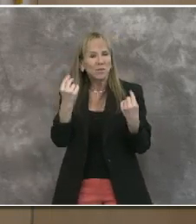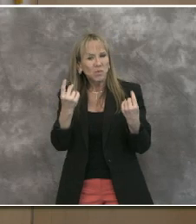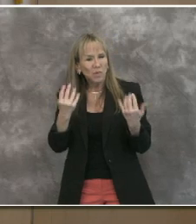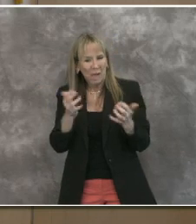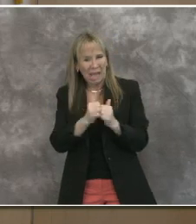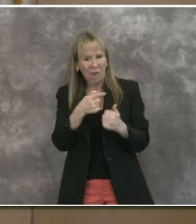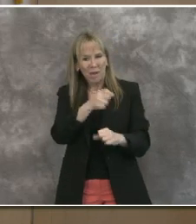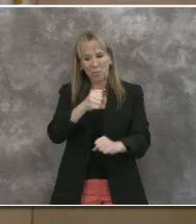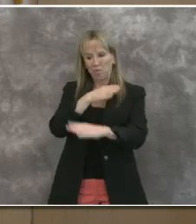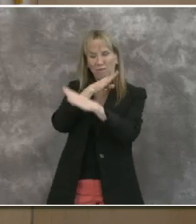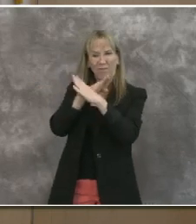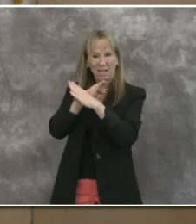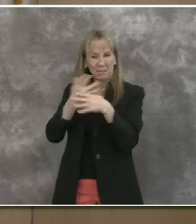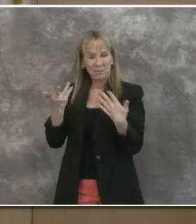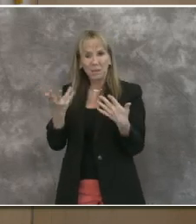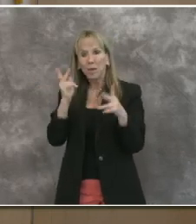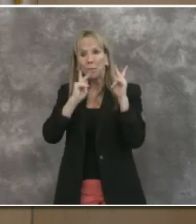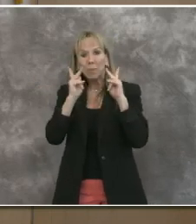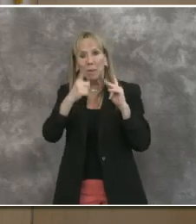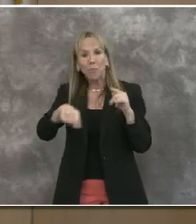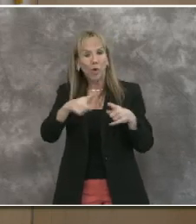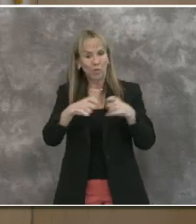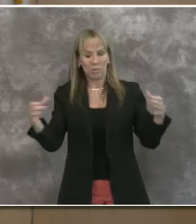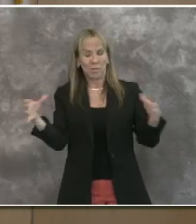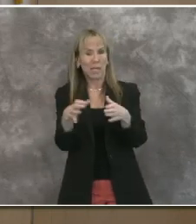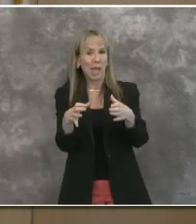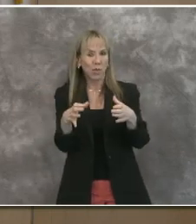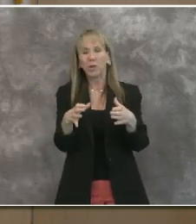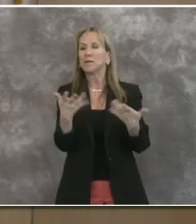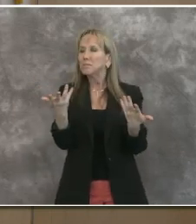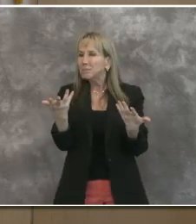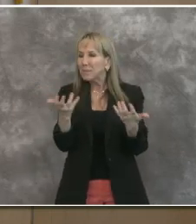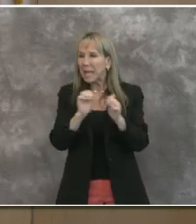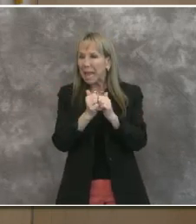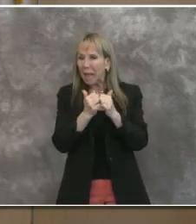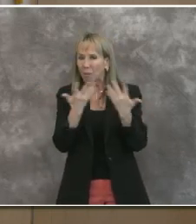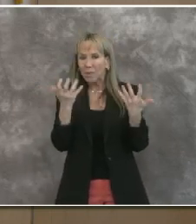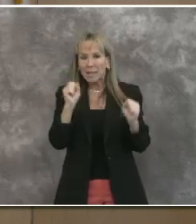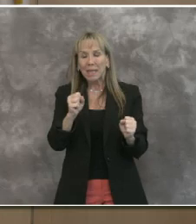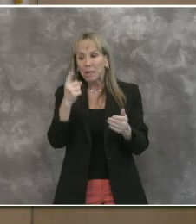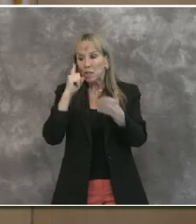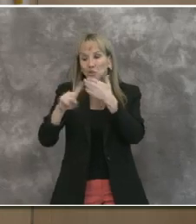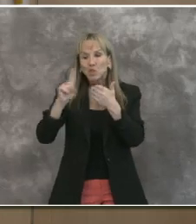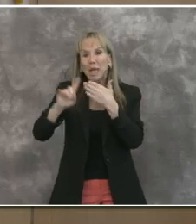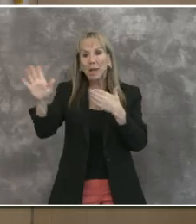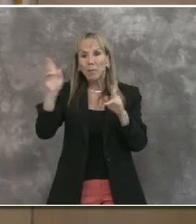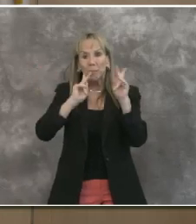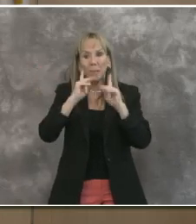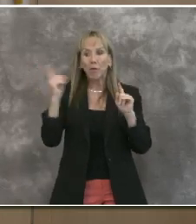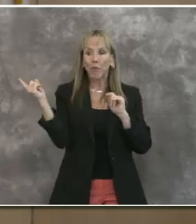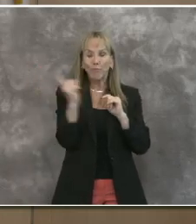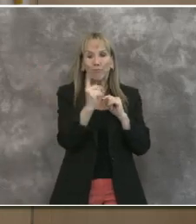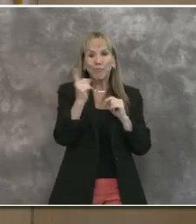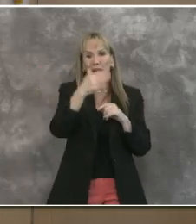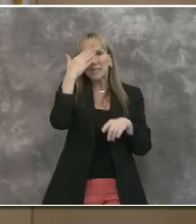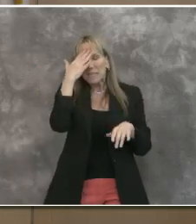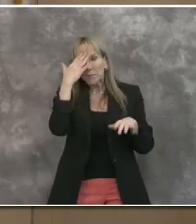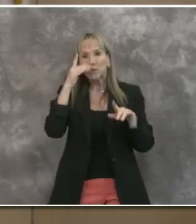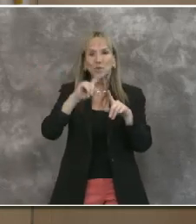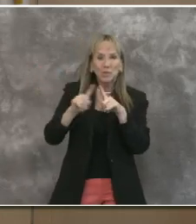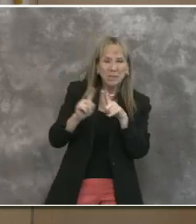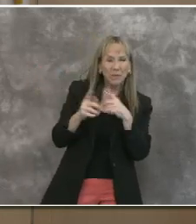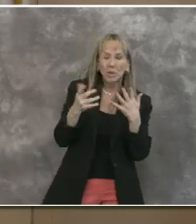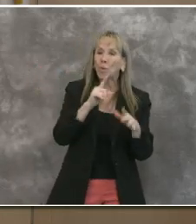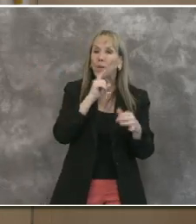to prevent individuals gathering together in terms of checking symptoms, their temperature? So there's a